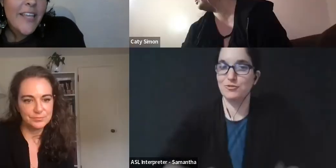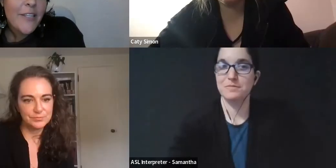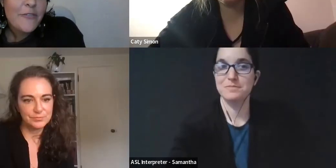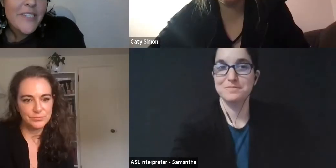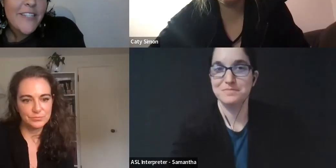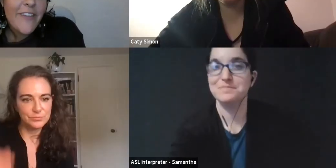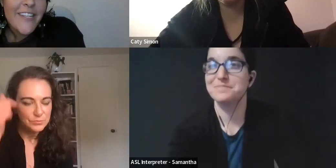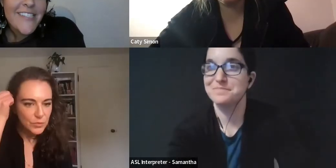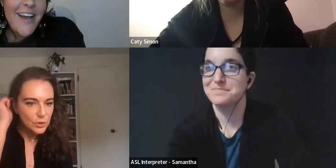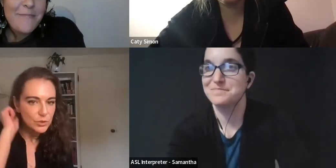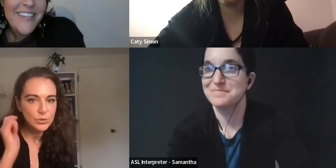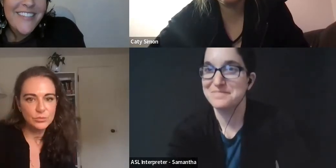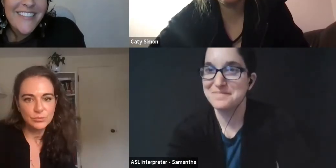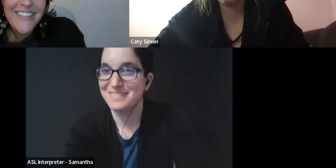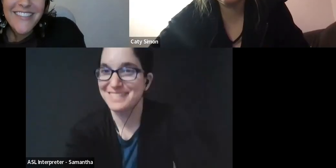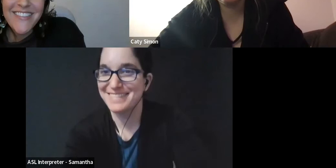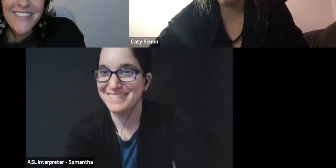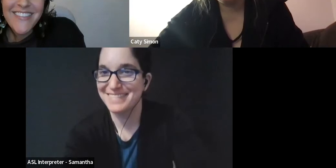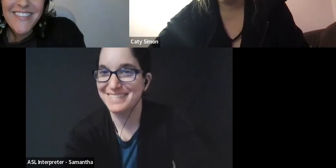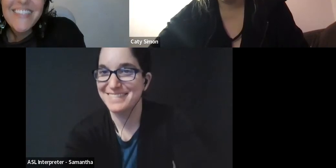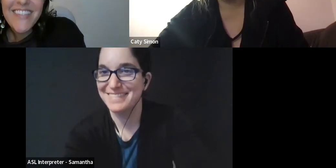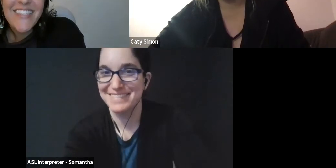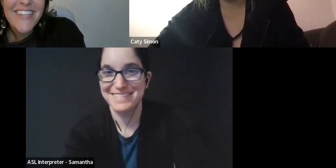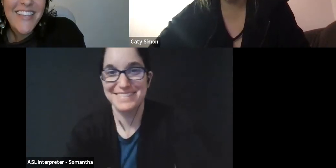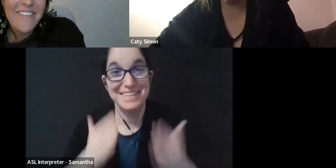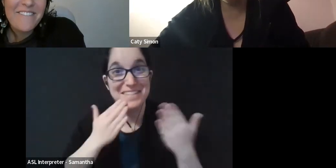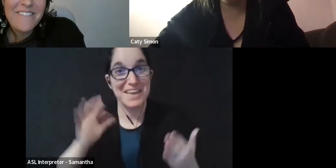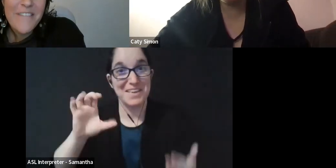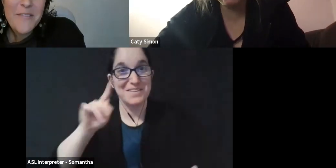So Caty, you've been invited to hop in.